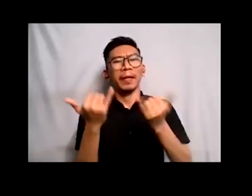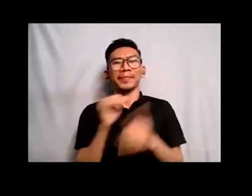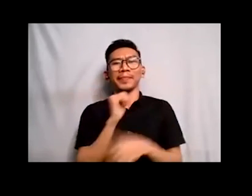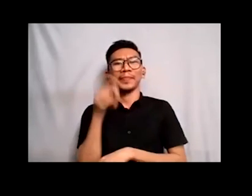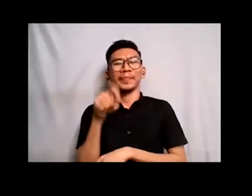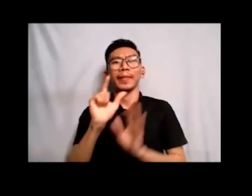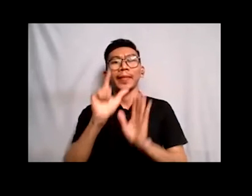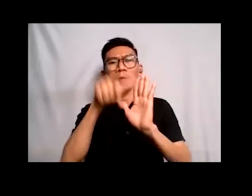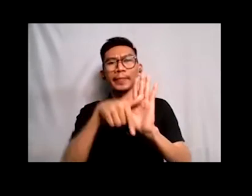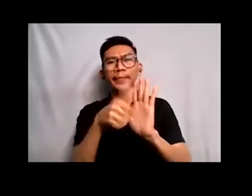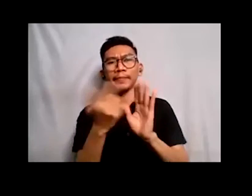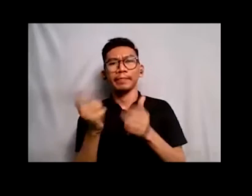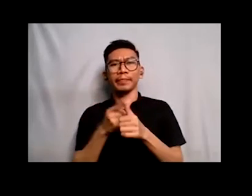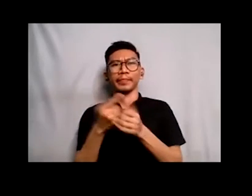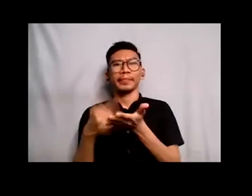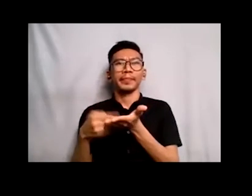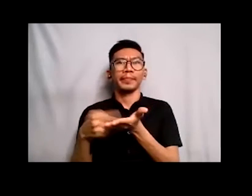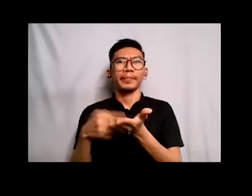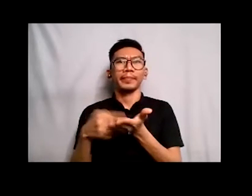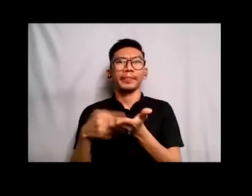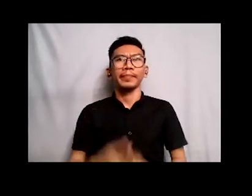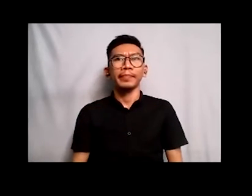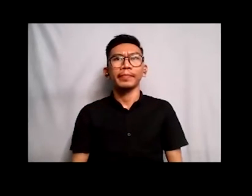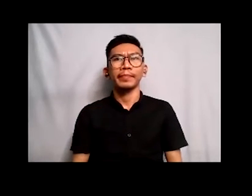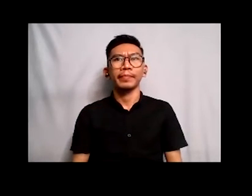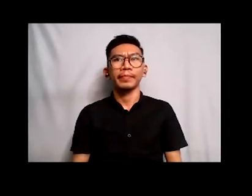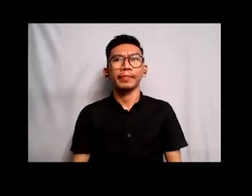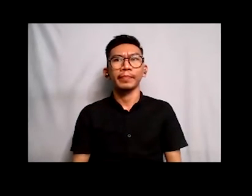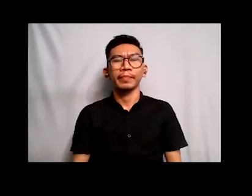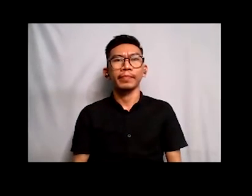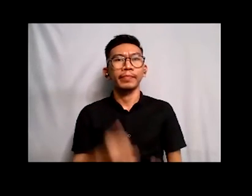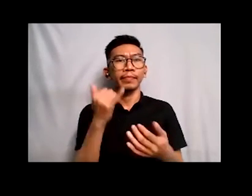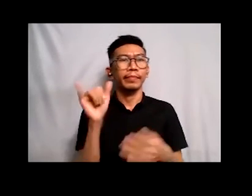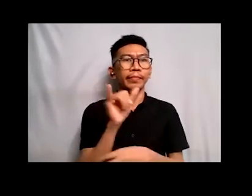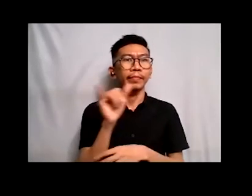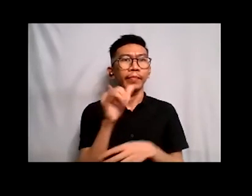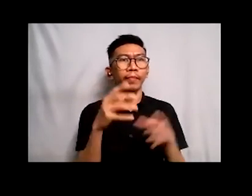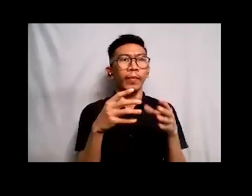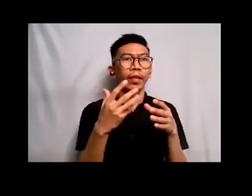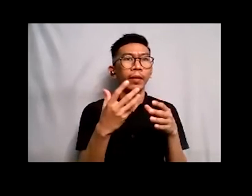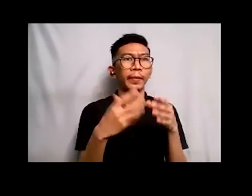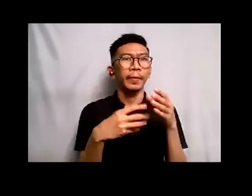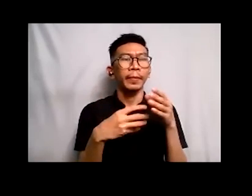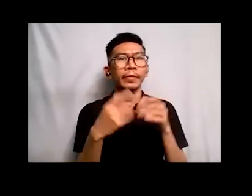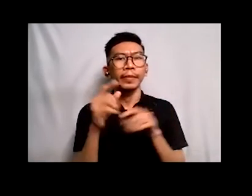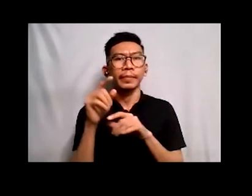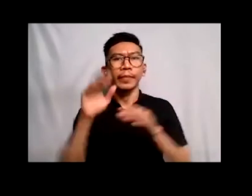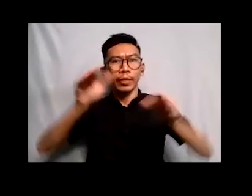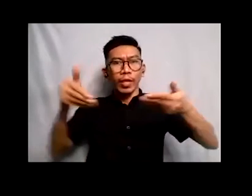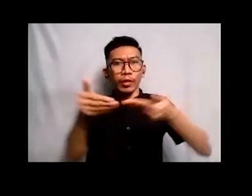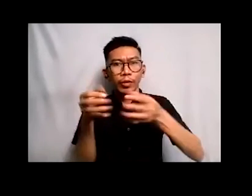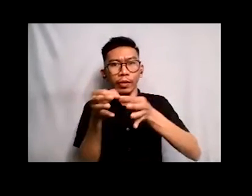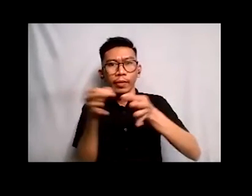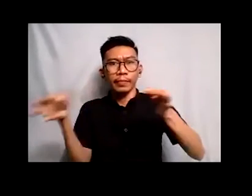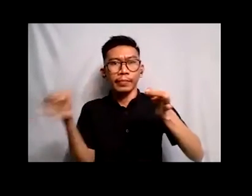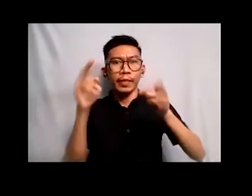do this. And then also in the introductory and title sections, you need to make sure it's